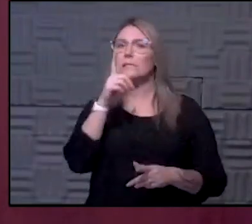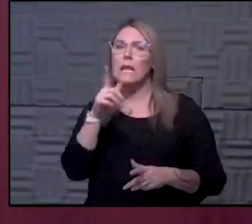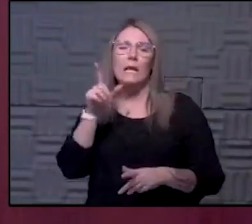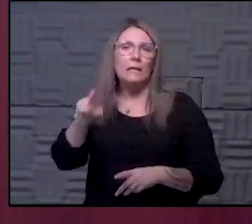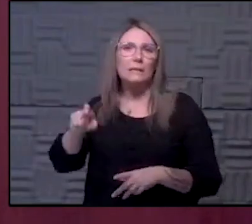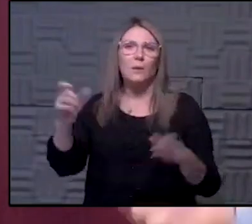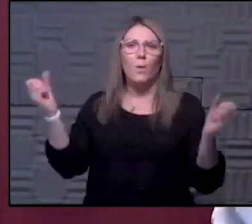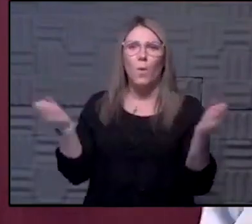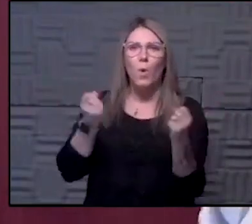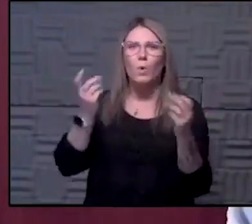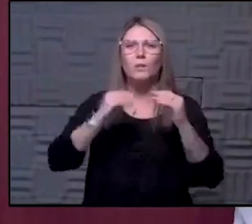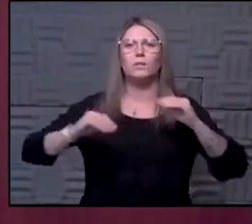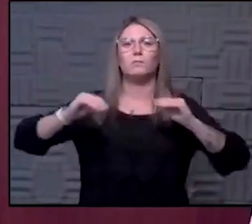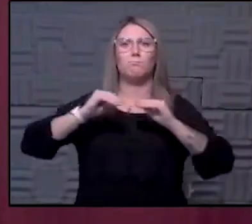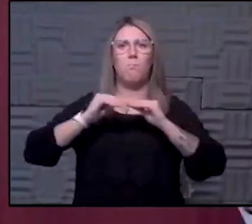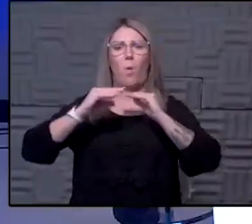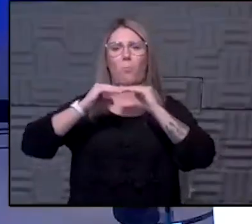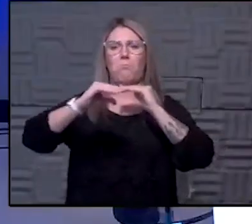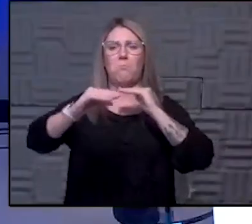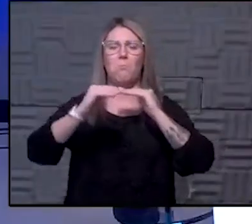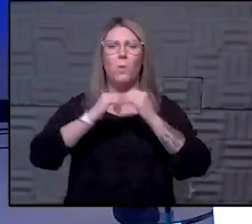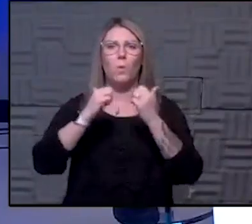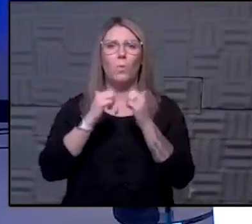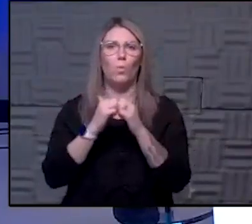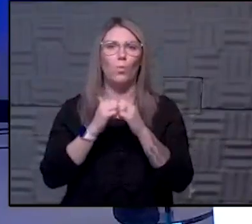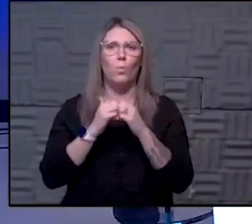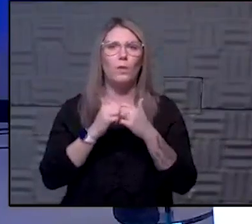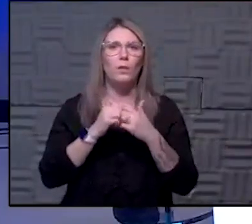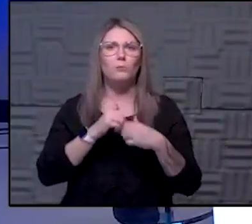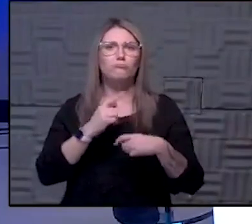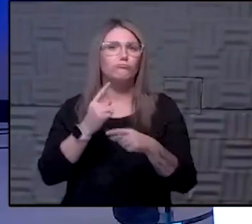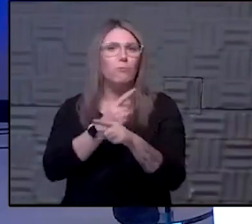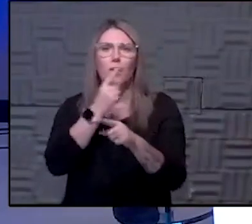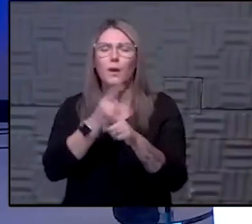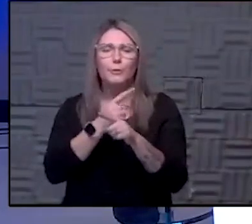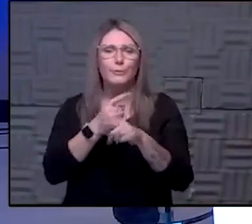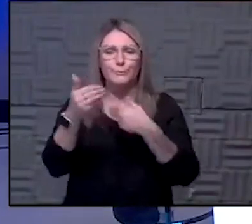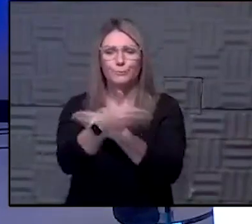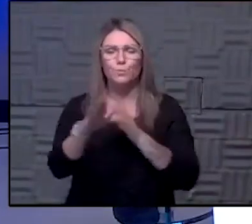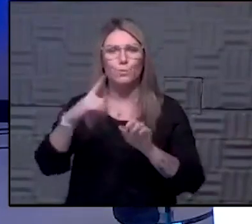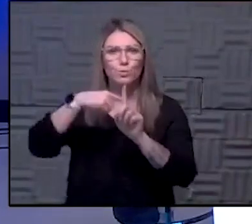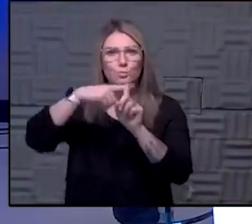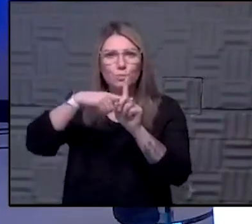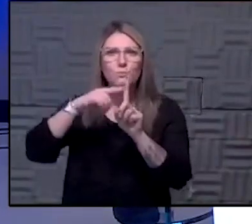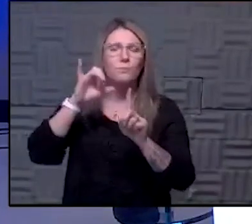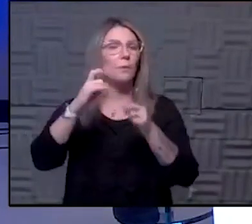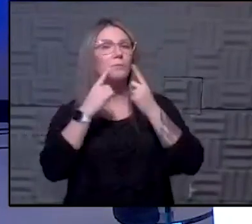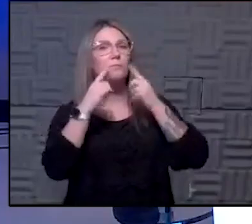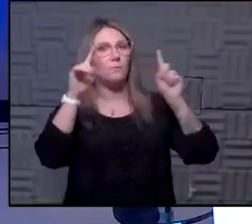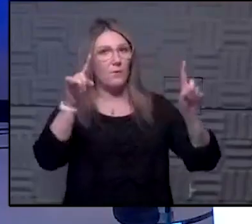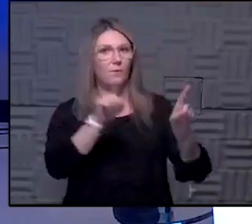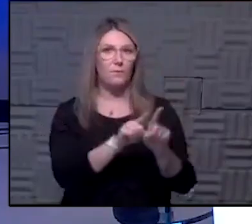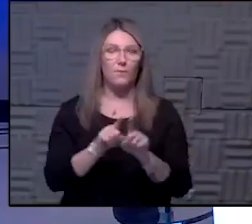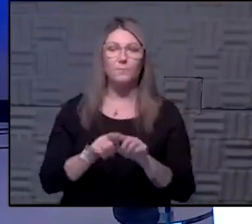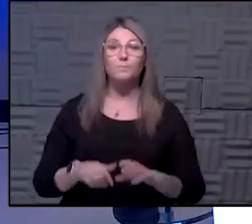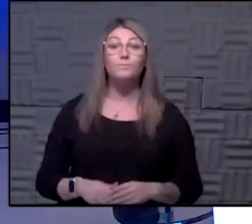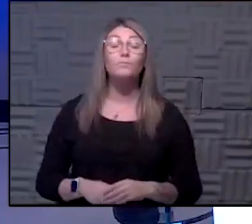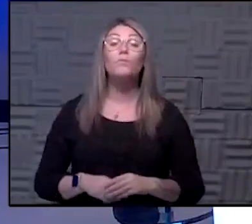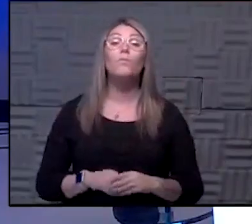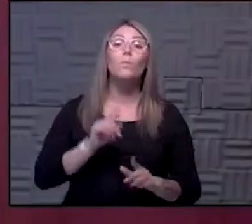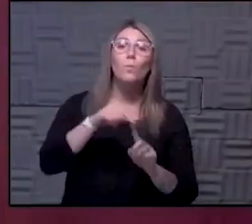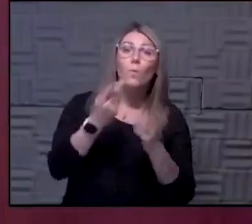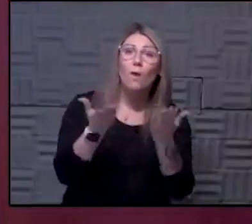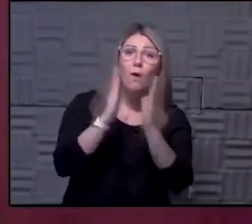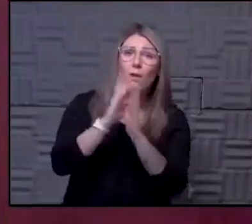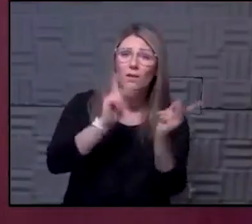room temperature. Hawk, I think that's something that could work in a physician's office, and we might even be able to do that, as I know that would be another effective means. Because when you ask